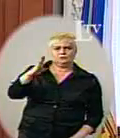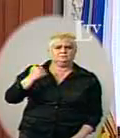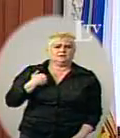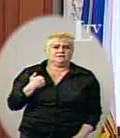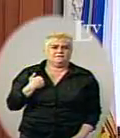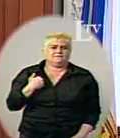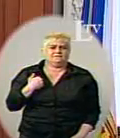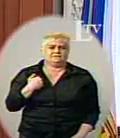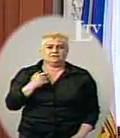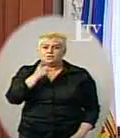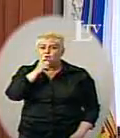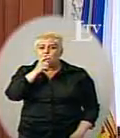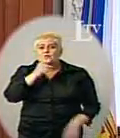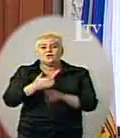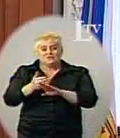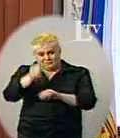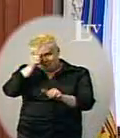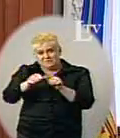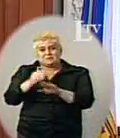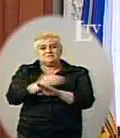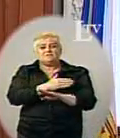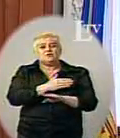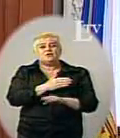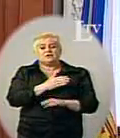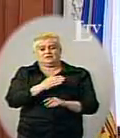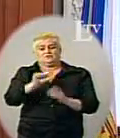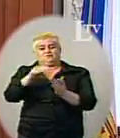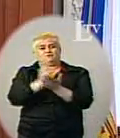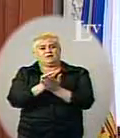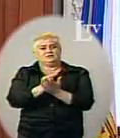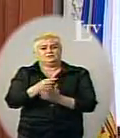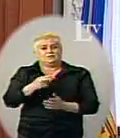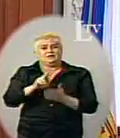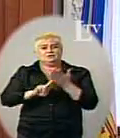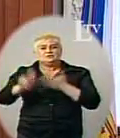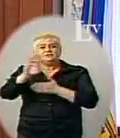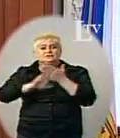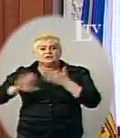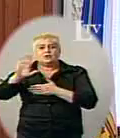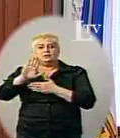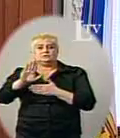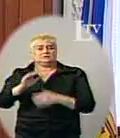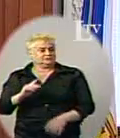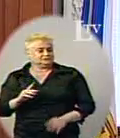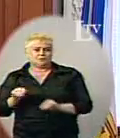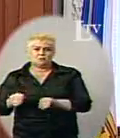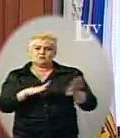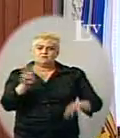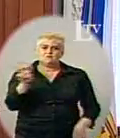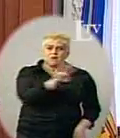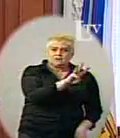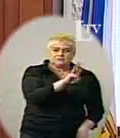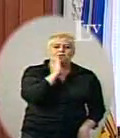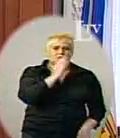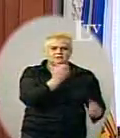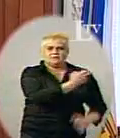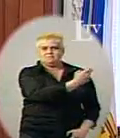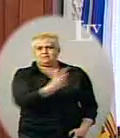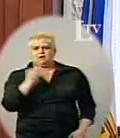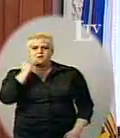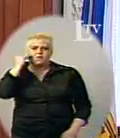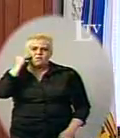young people who left the province looking for work can come home and build a life here in Nova